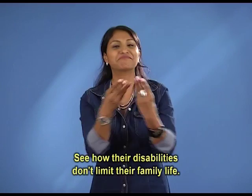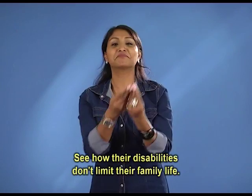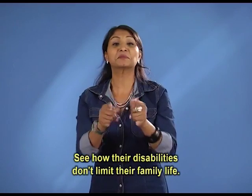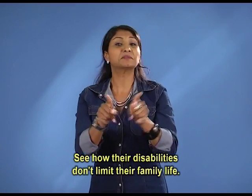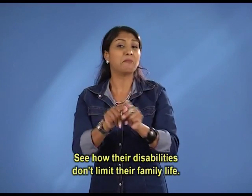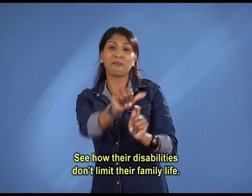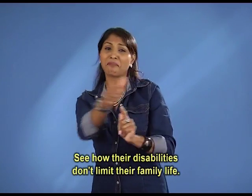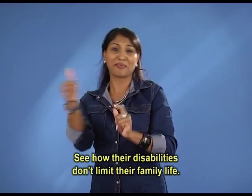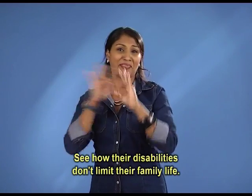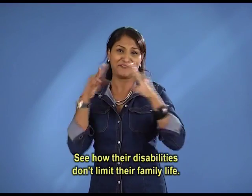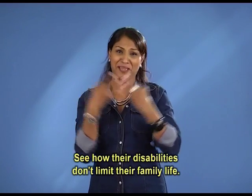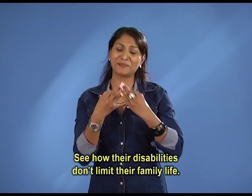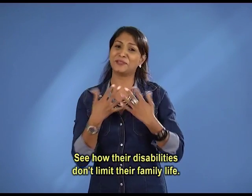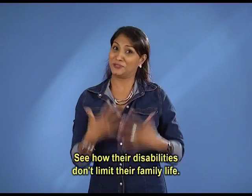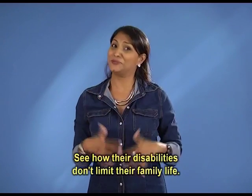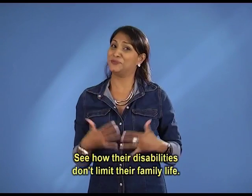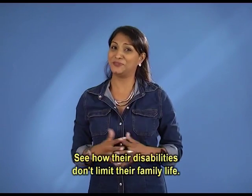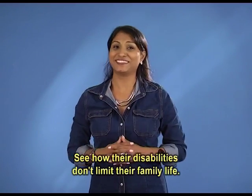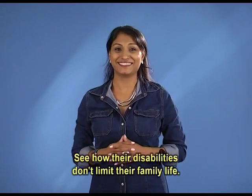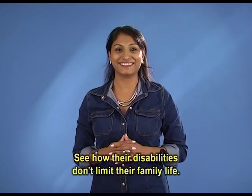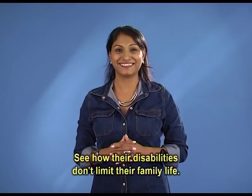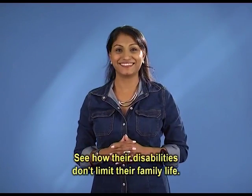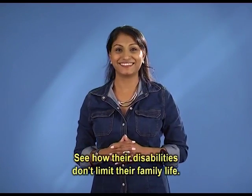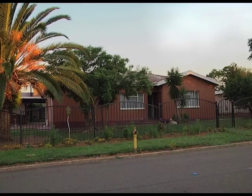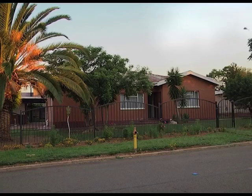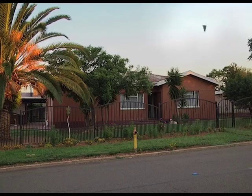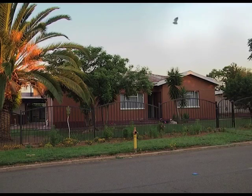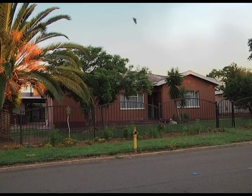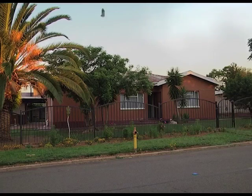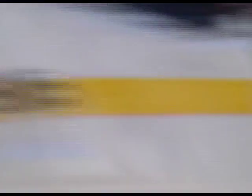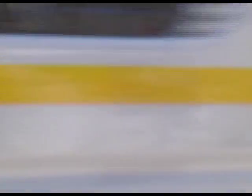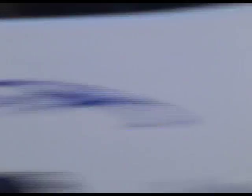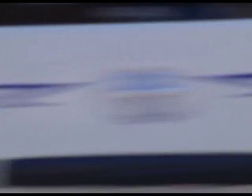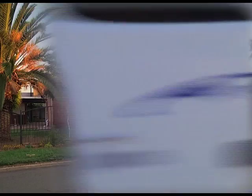See how their disabilities don't limit their family life.